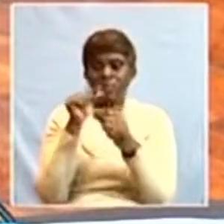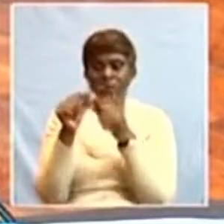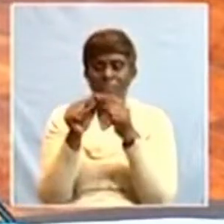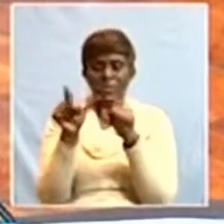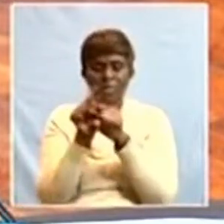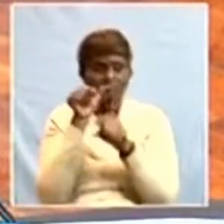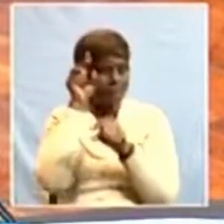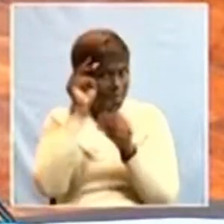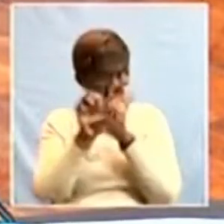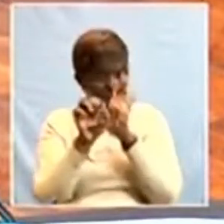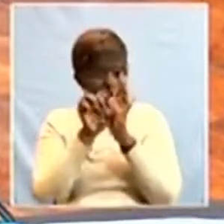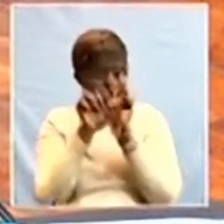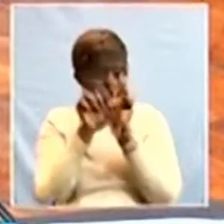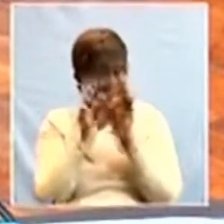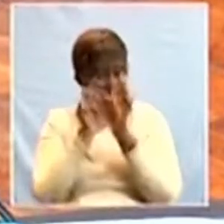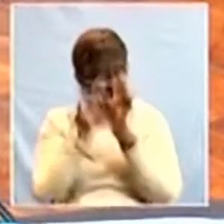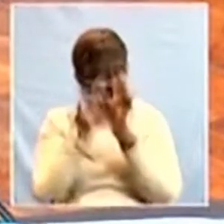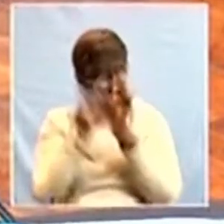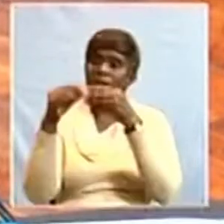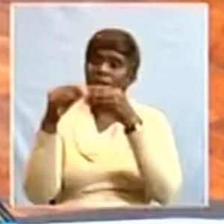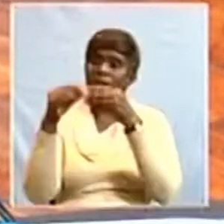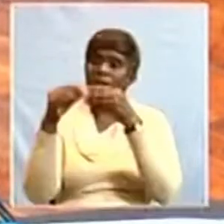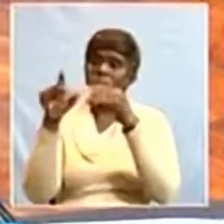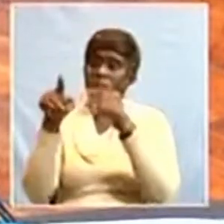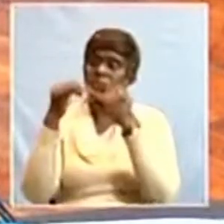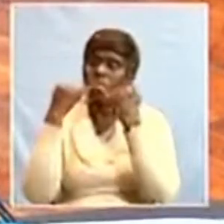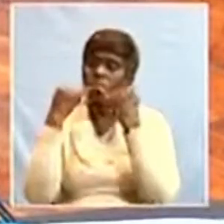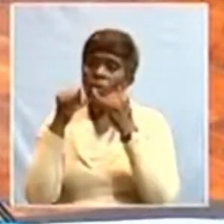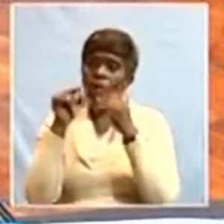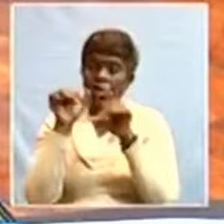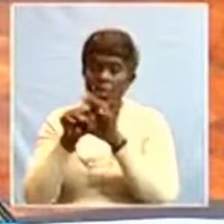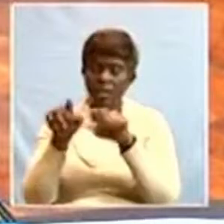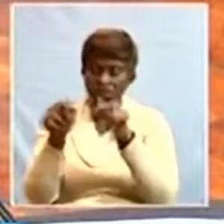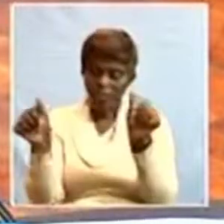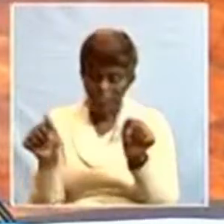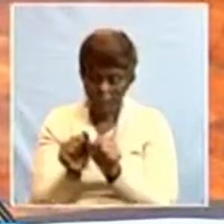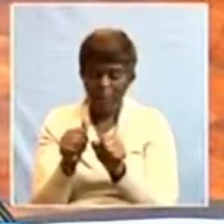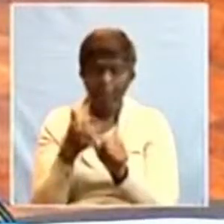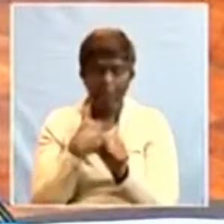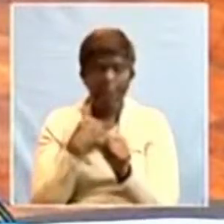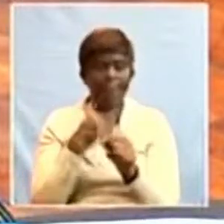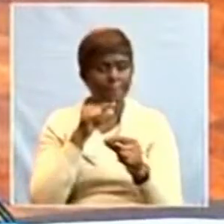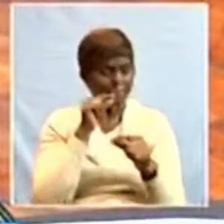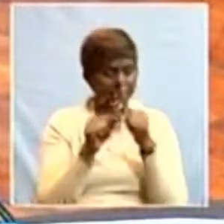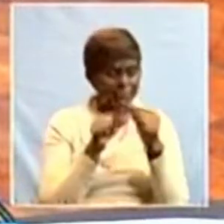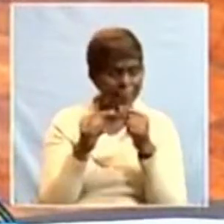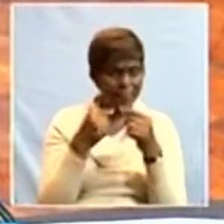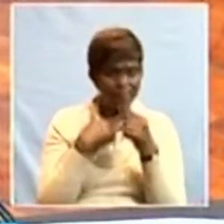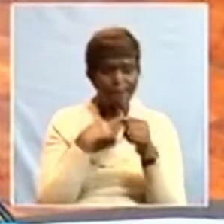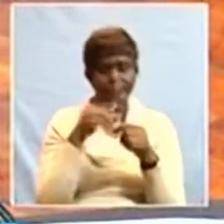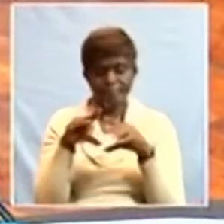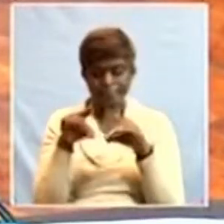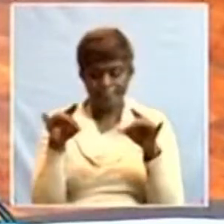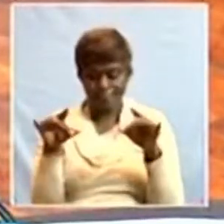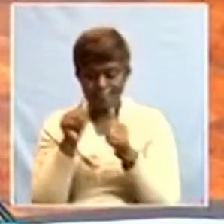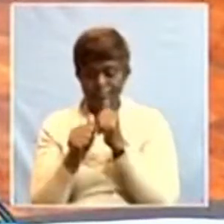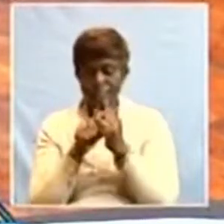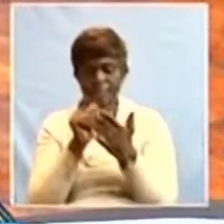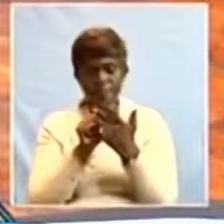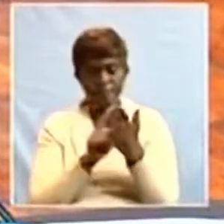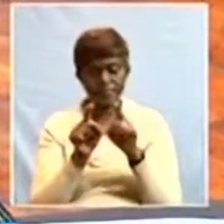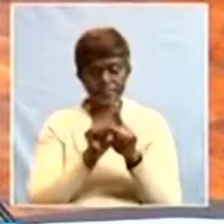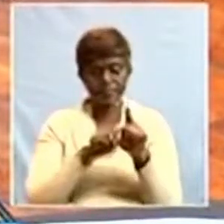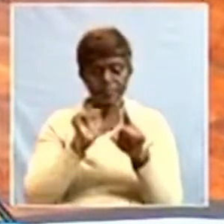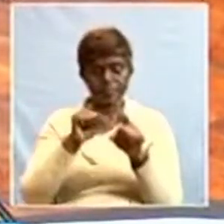from Ministry of Agriculture who should give you the information that in this particular area we have this type of soil which was tested and it can